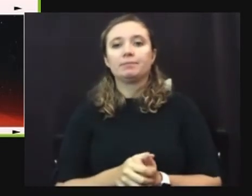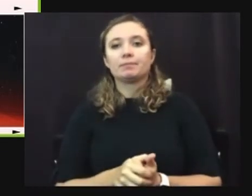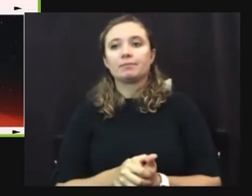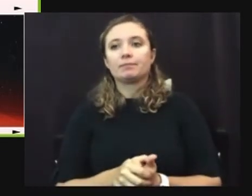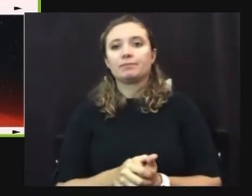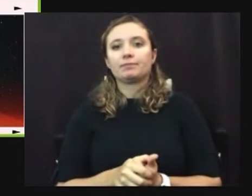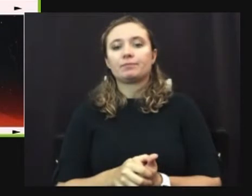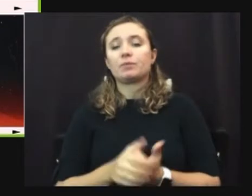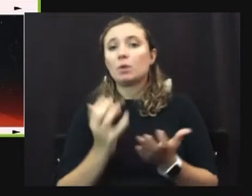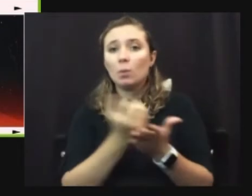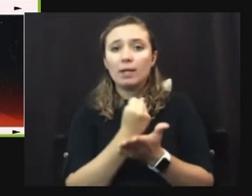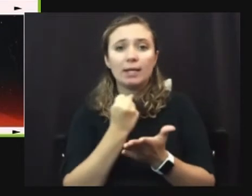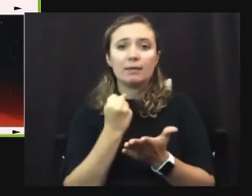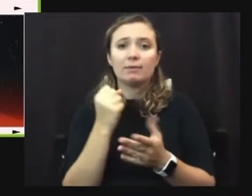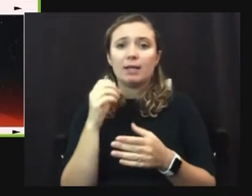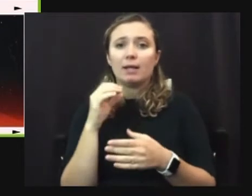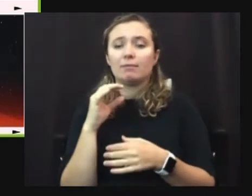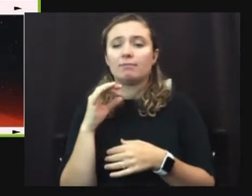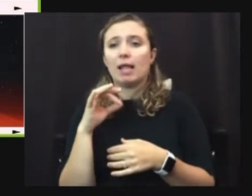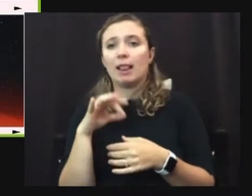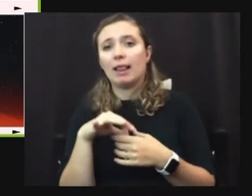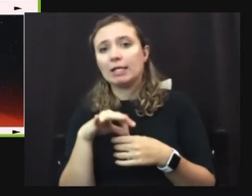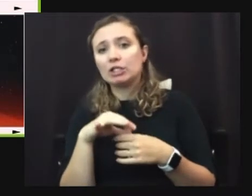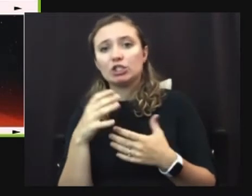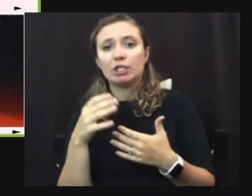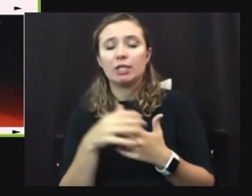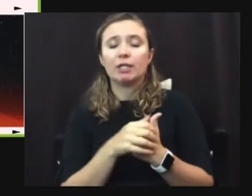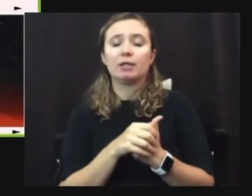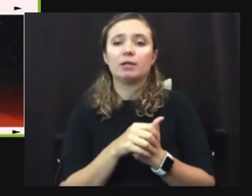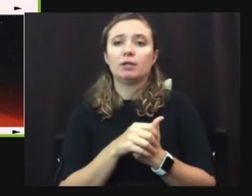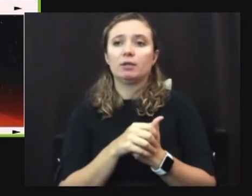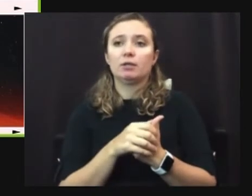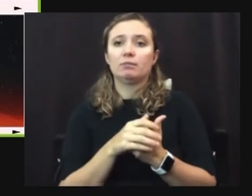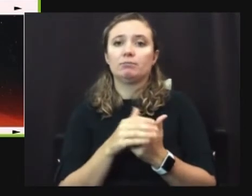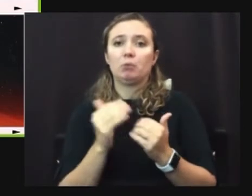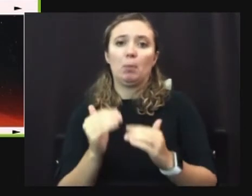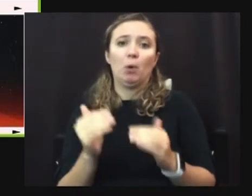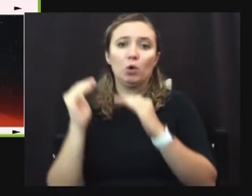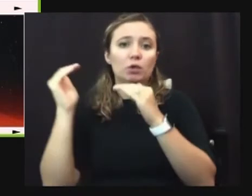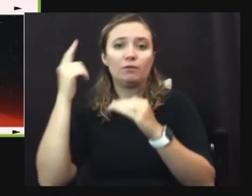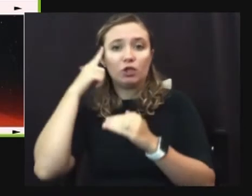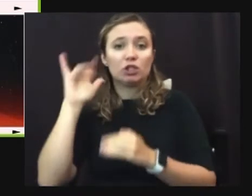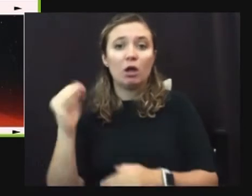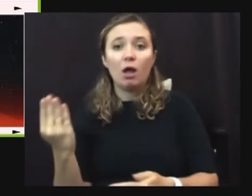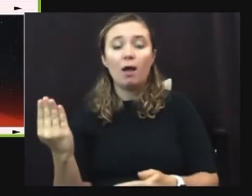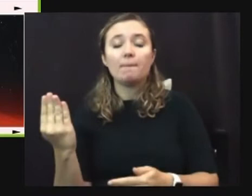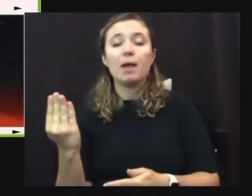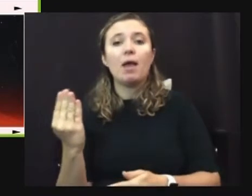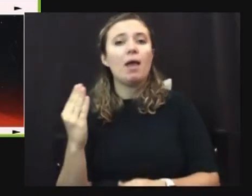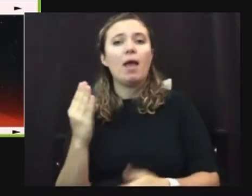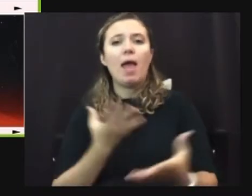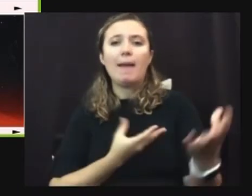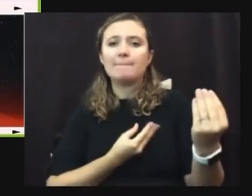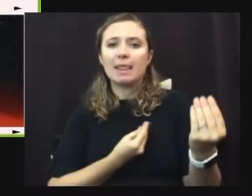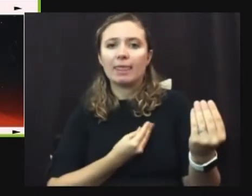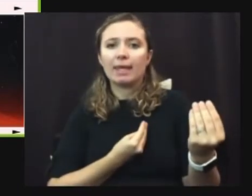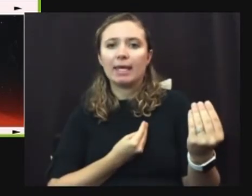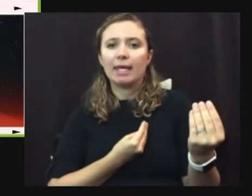winning an election, getting a promotion on a job. The empathy is